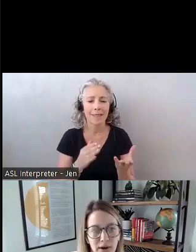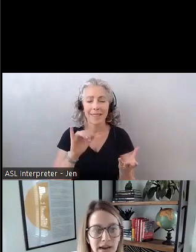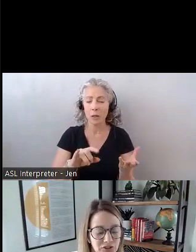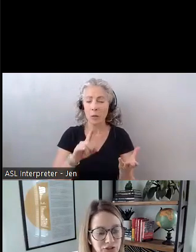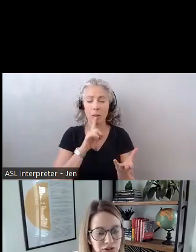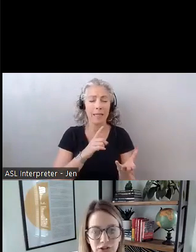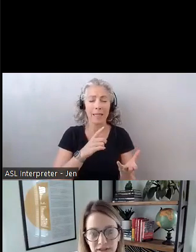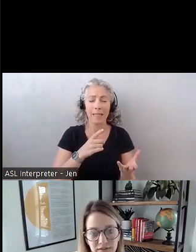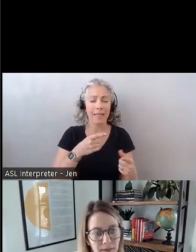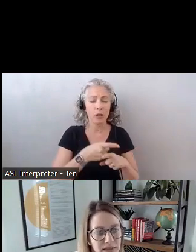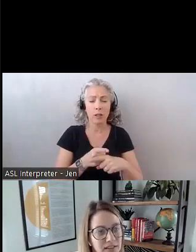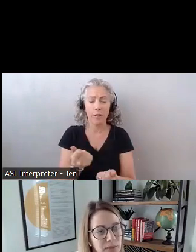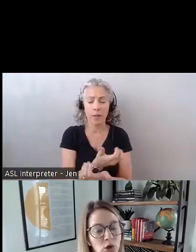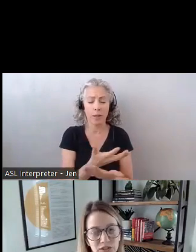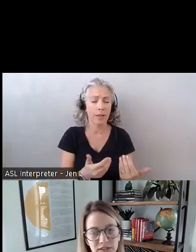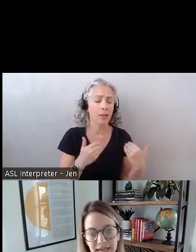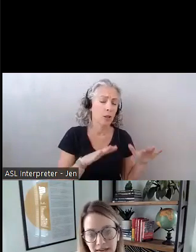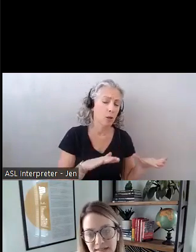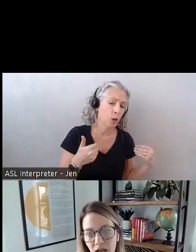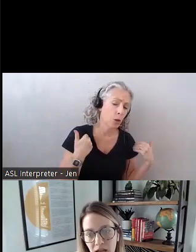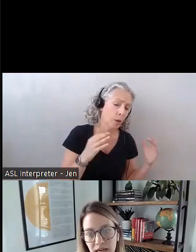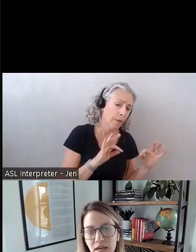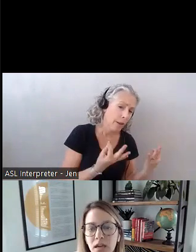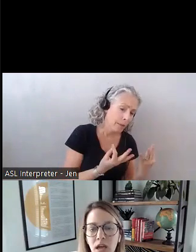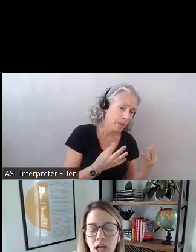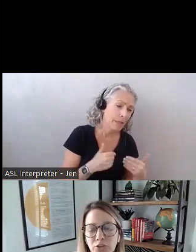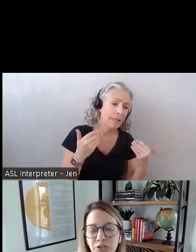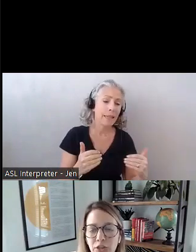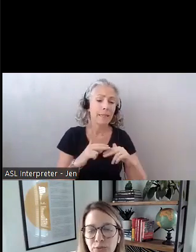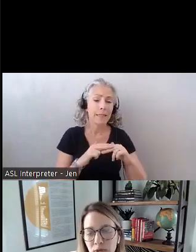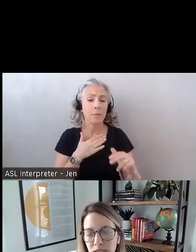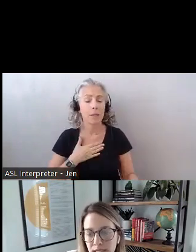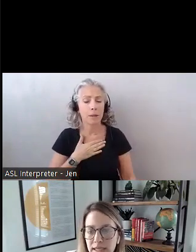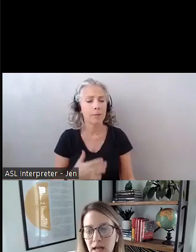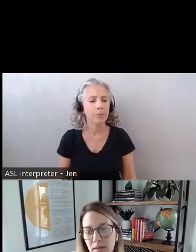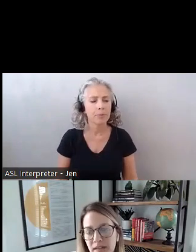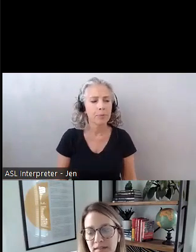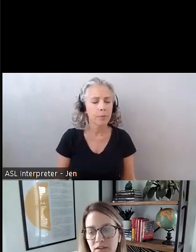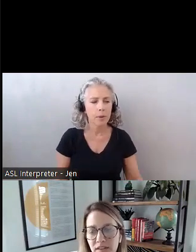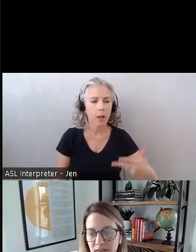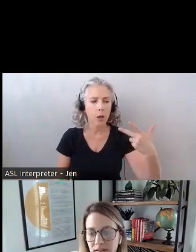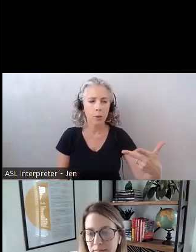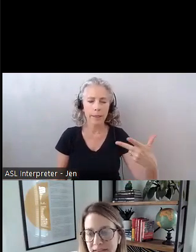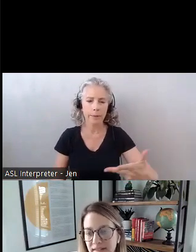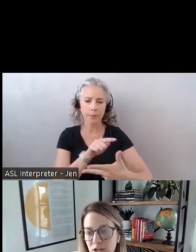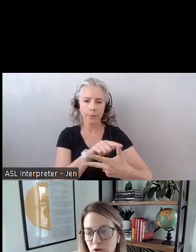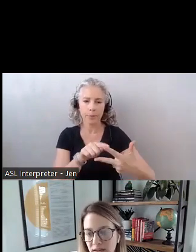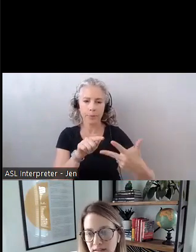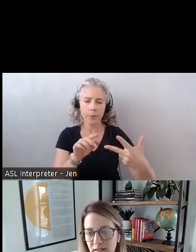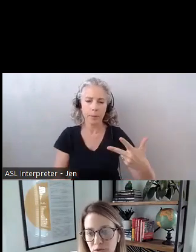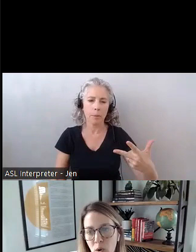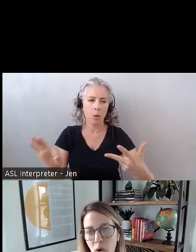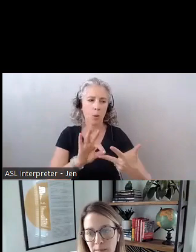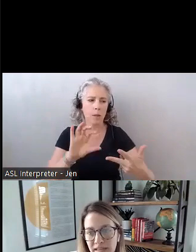talking about today, right? Children, youth, and families. If we go to the next slide, there's 3 key elements of the